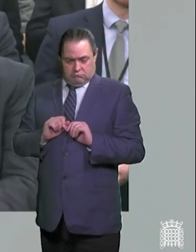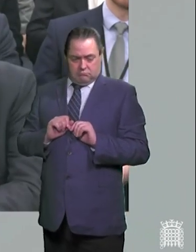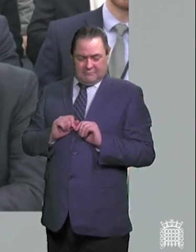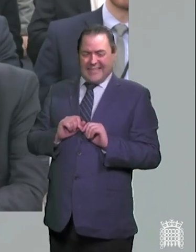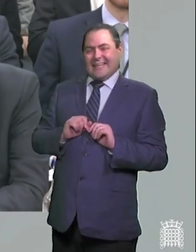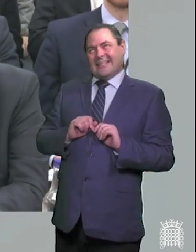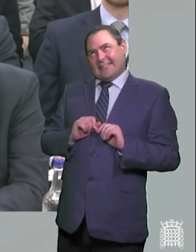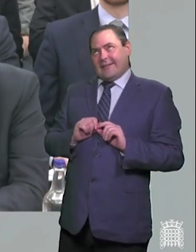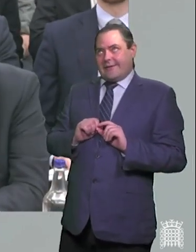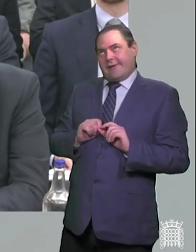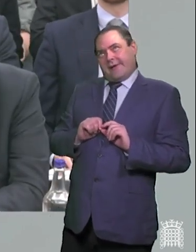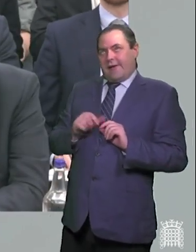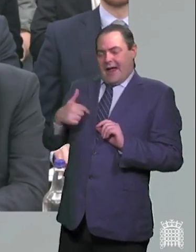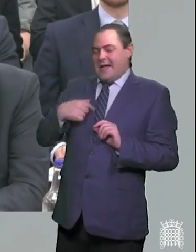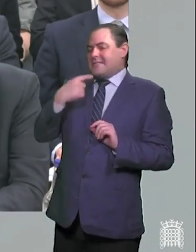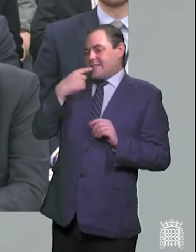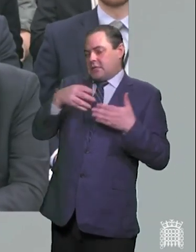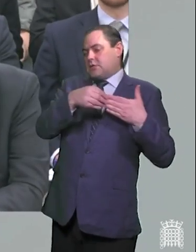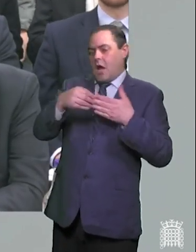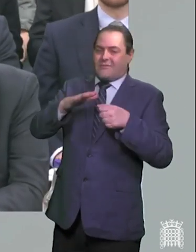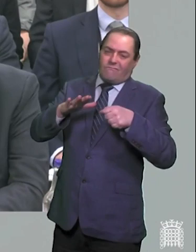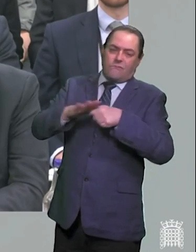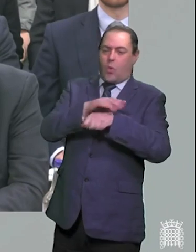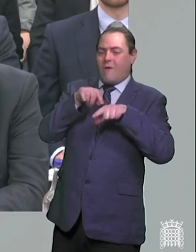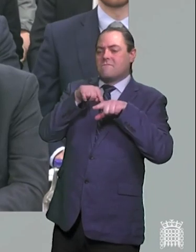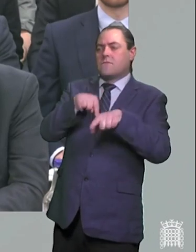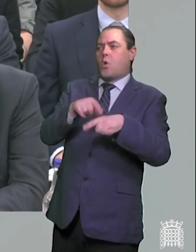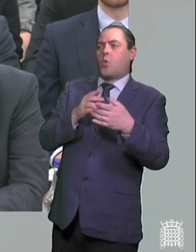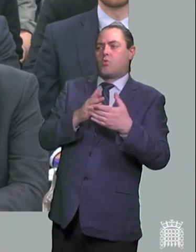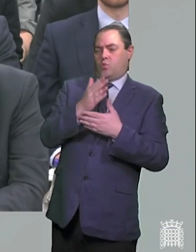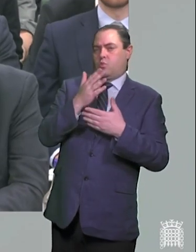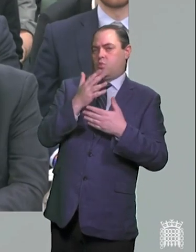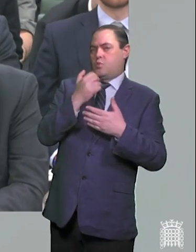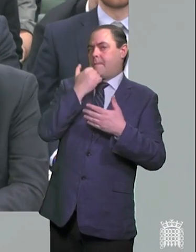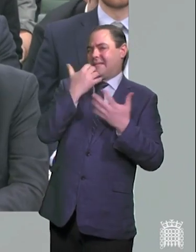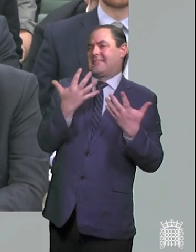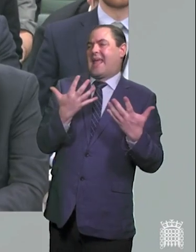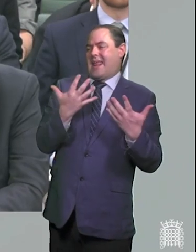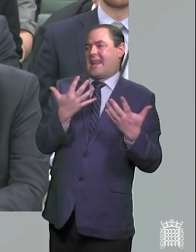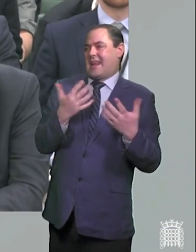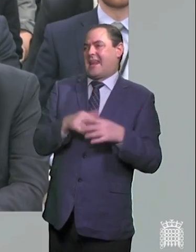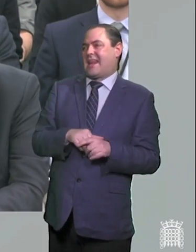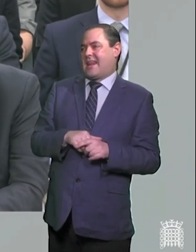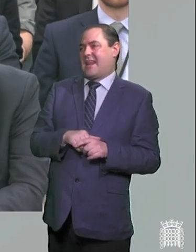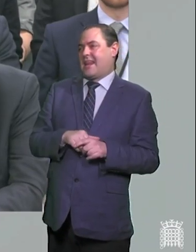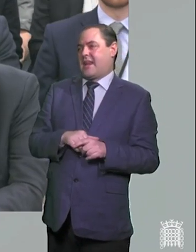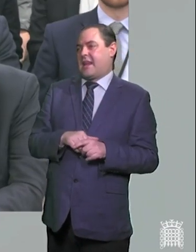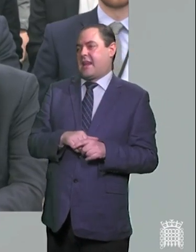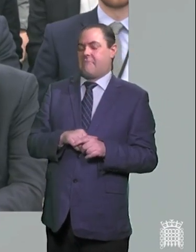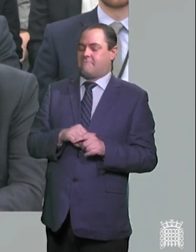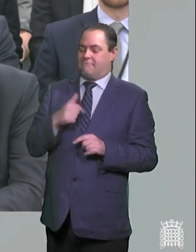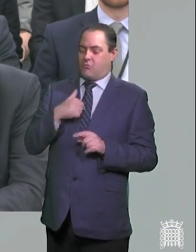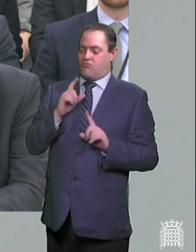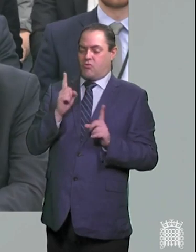when I said the guidance has been followed completely during number 10, which is actually what I said, I was